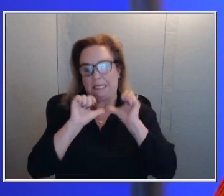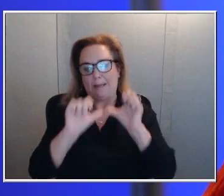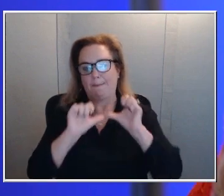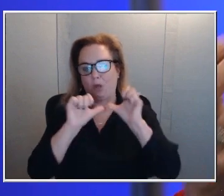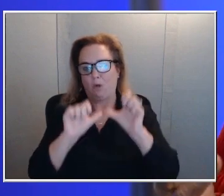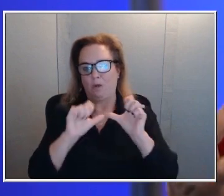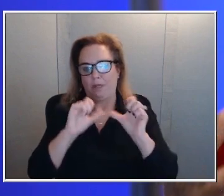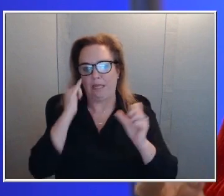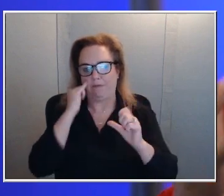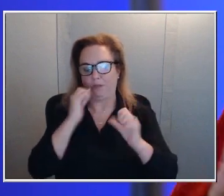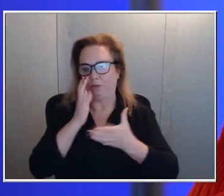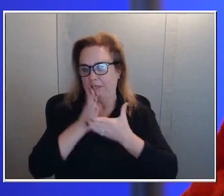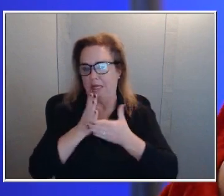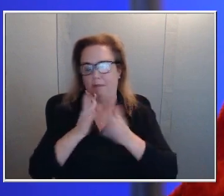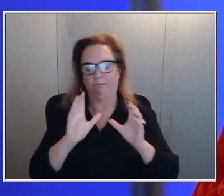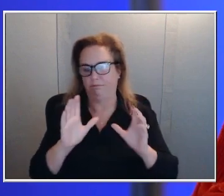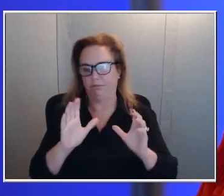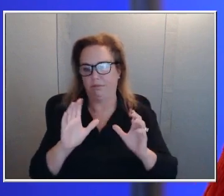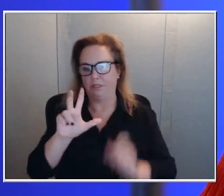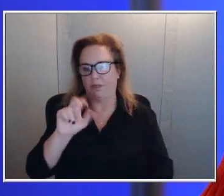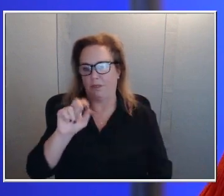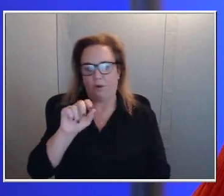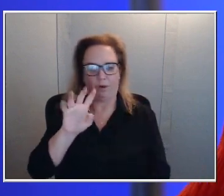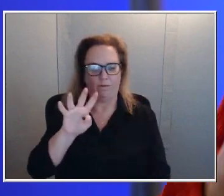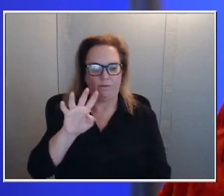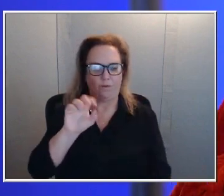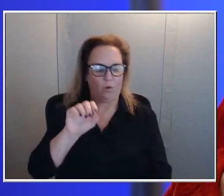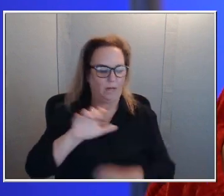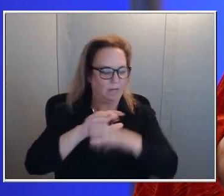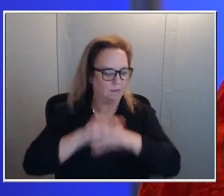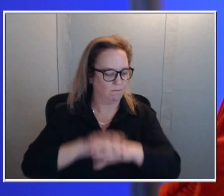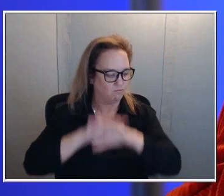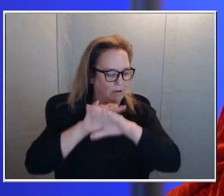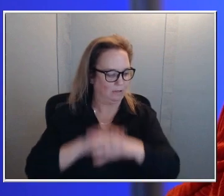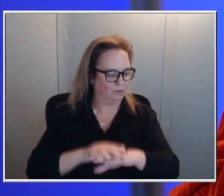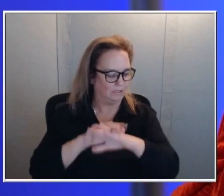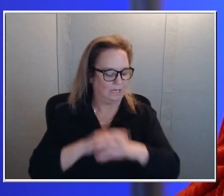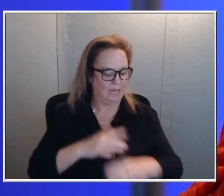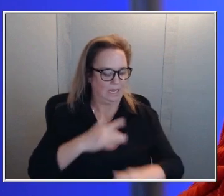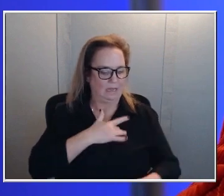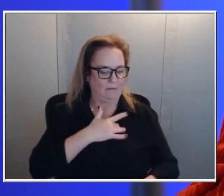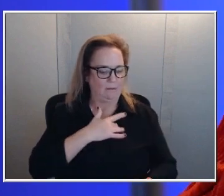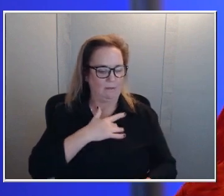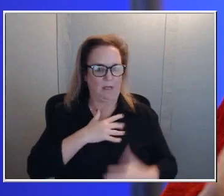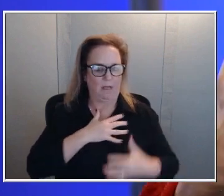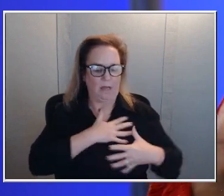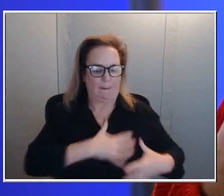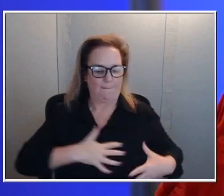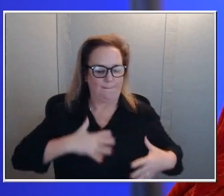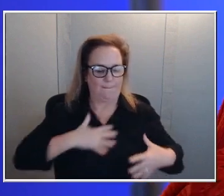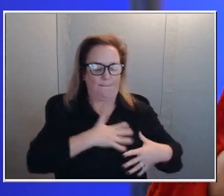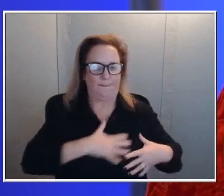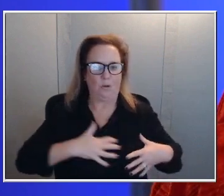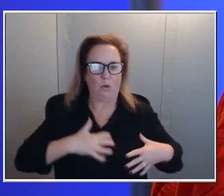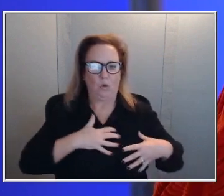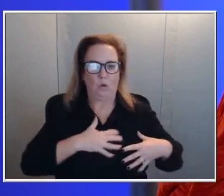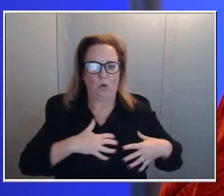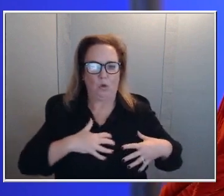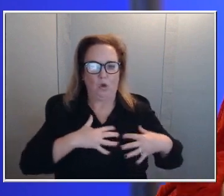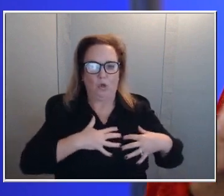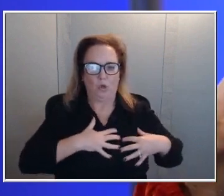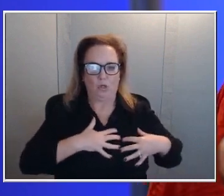stop. Because within 30 to 40 compressions, they have a blood pool circulated. And at that time,